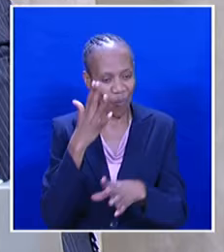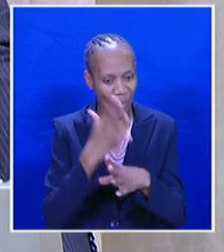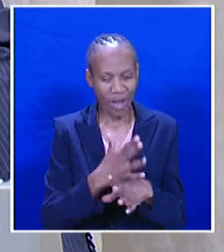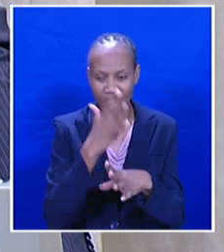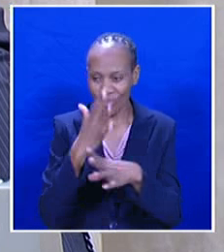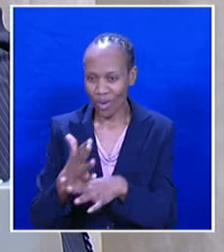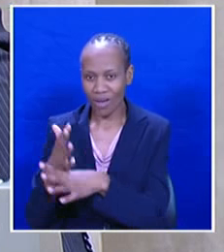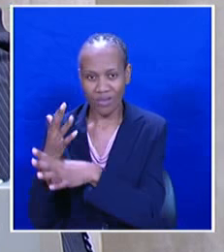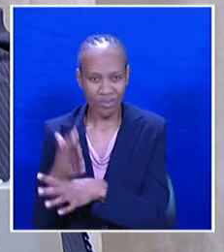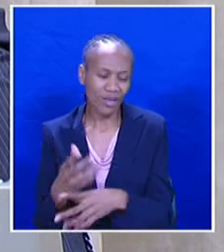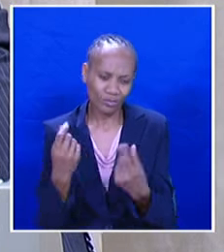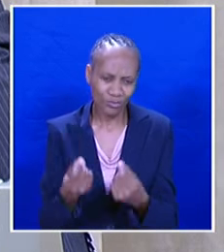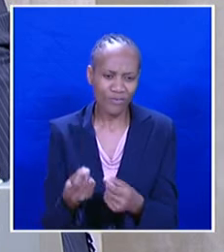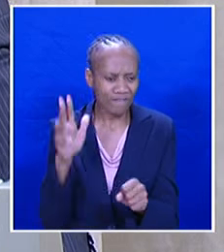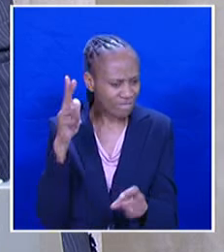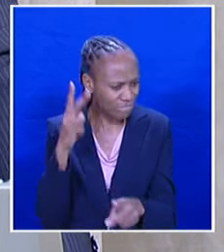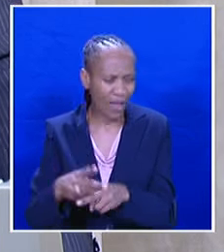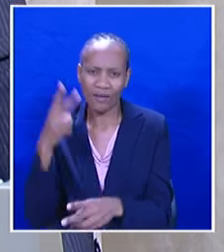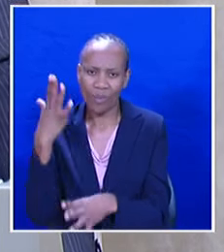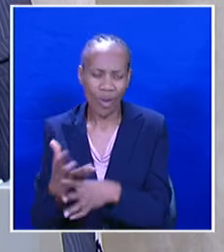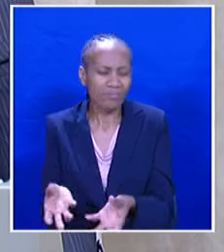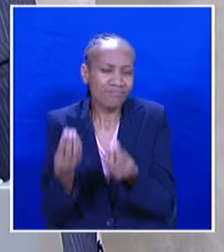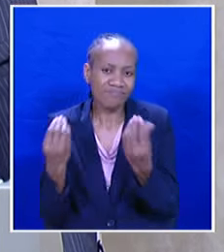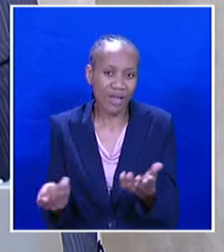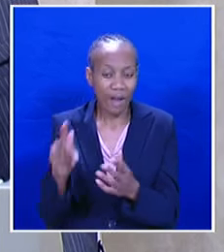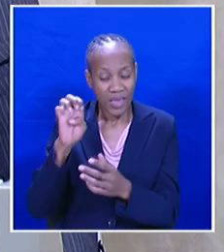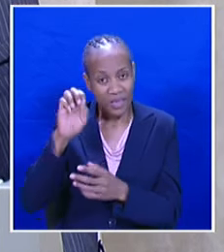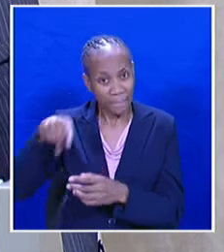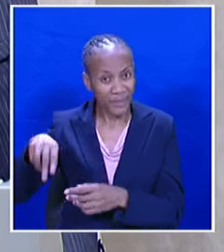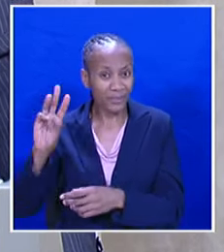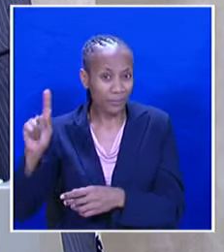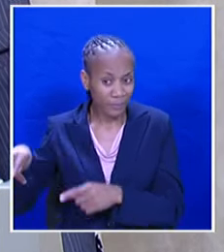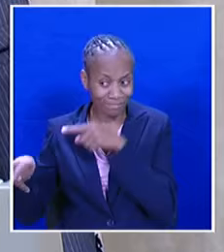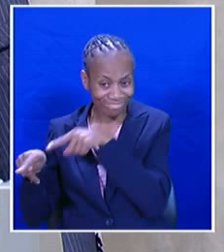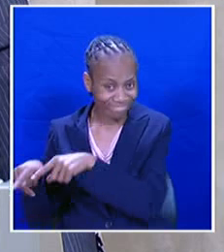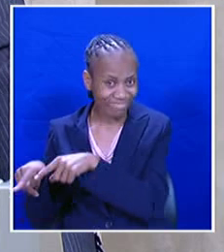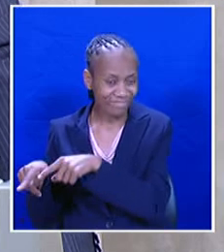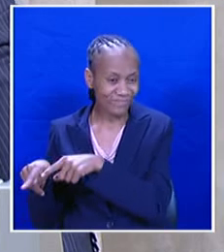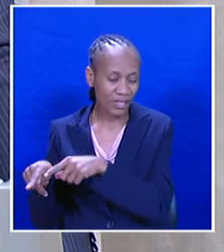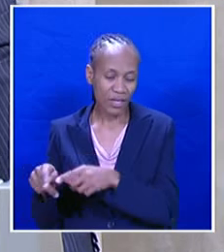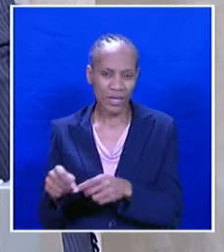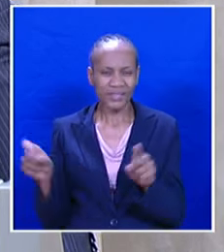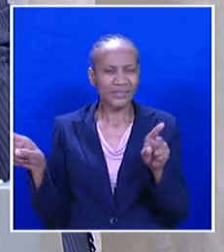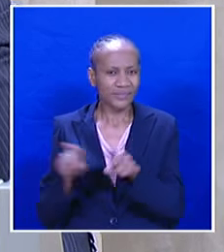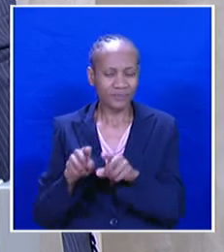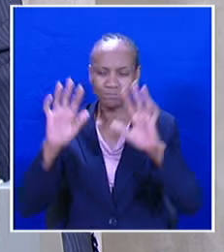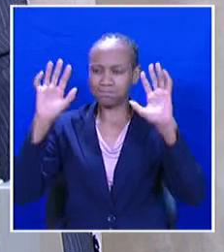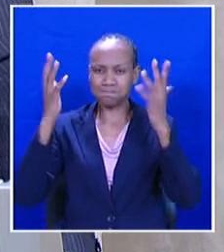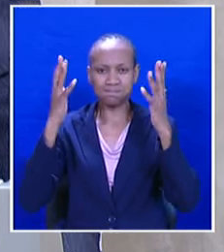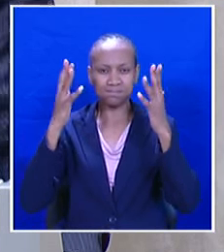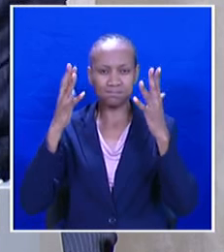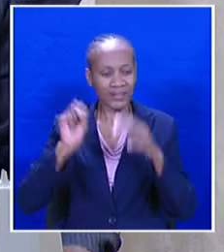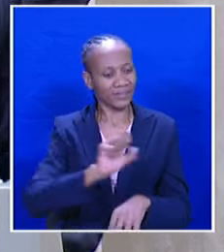permanent work. These programs have been lauded internationally. South Africa has